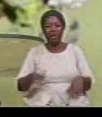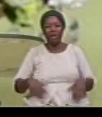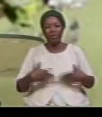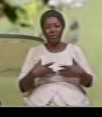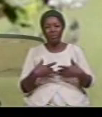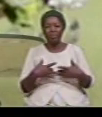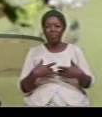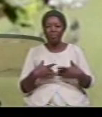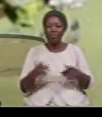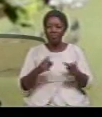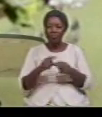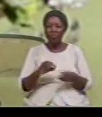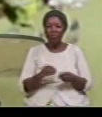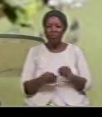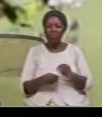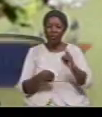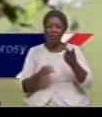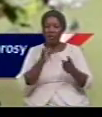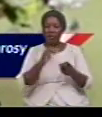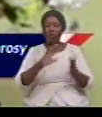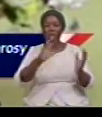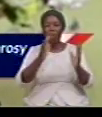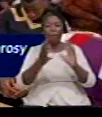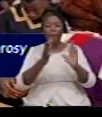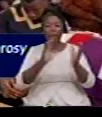leprosy with that of Christian leaders today.